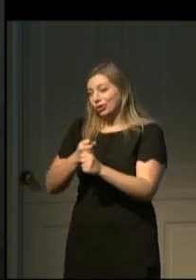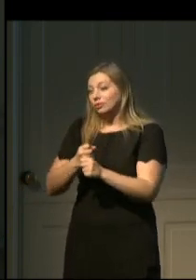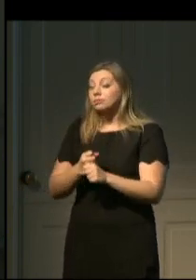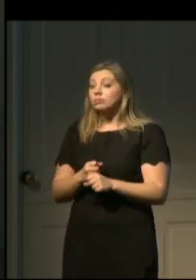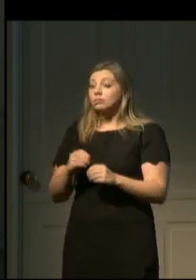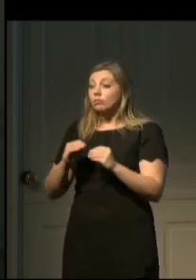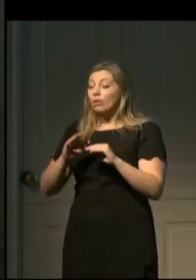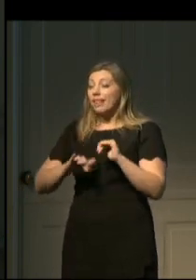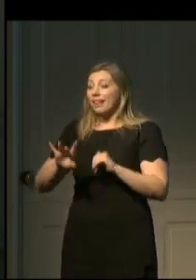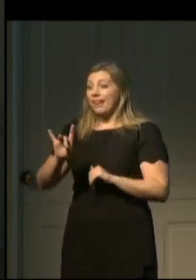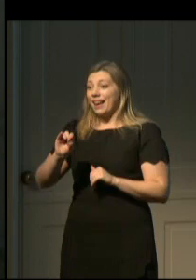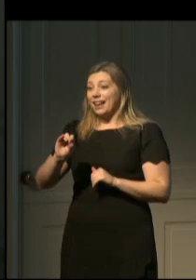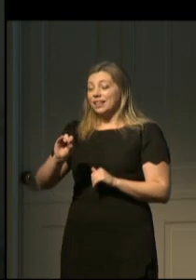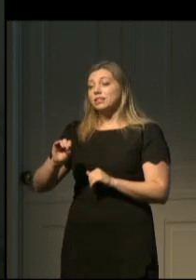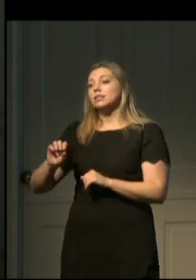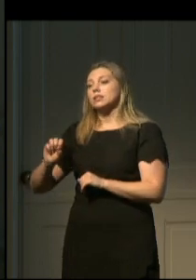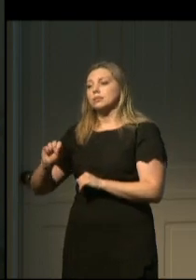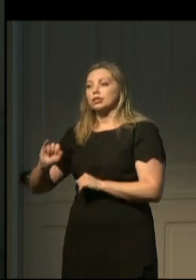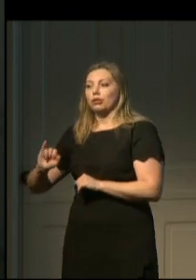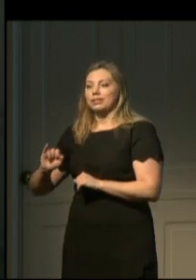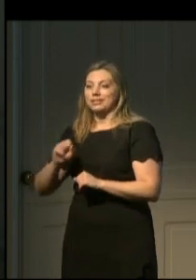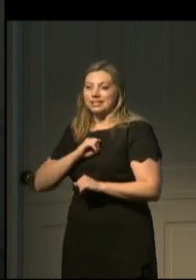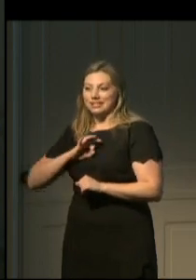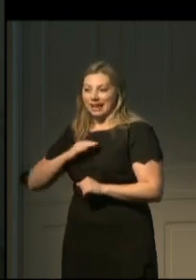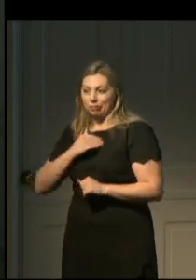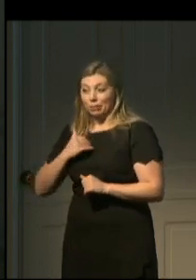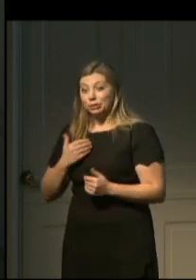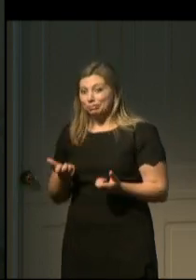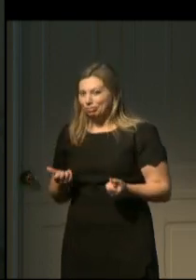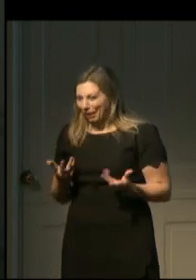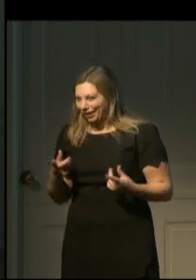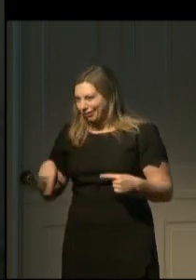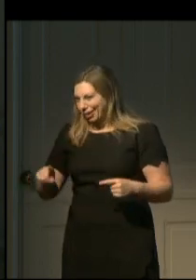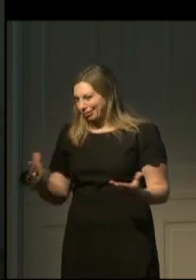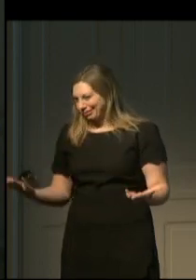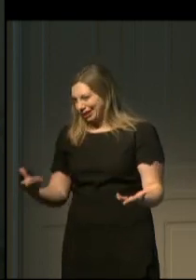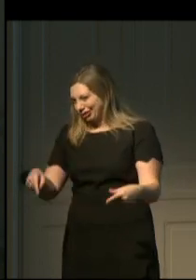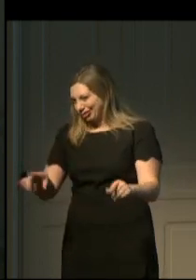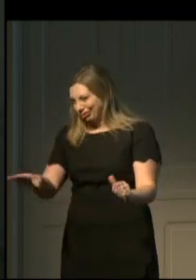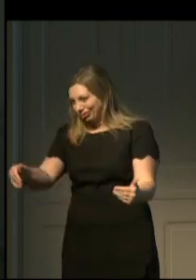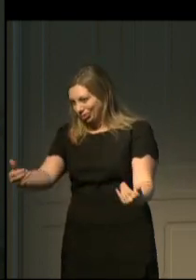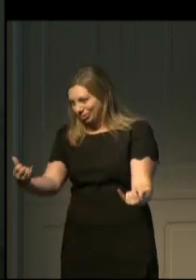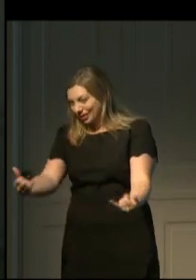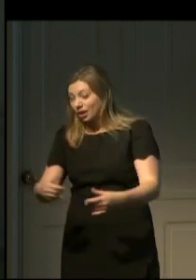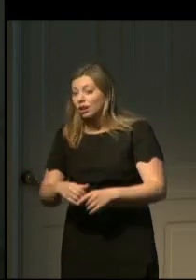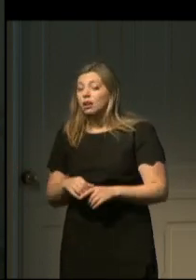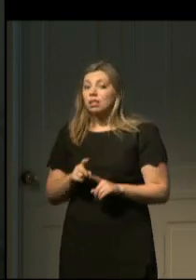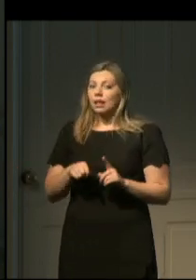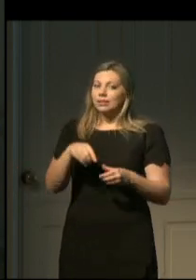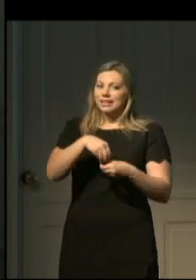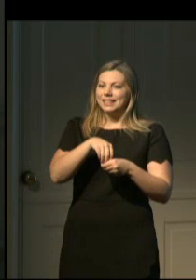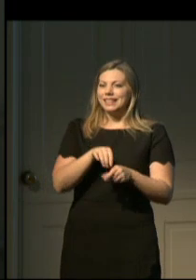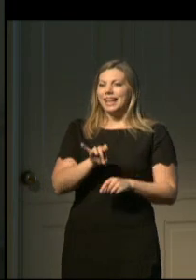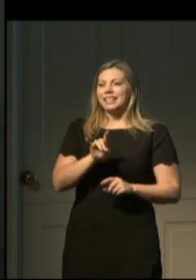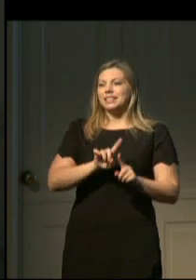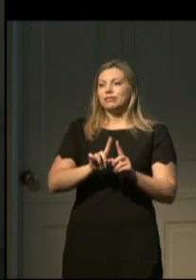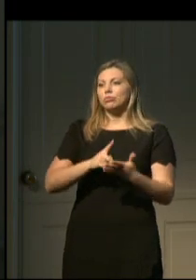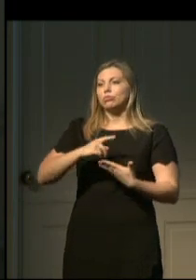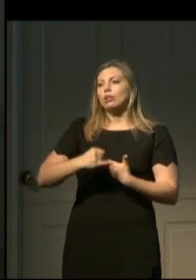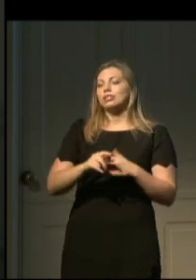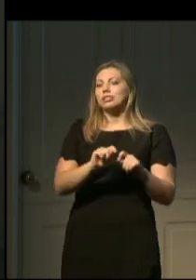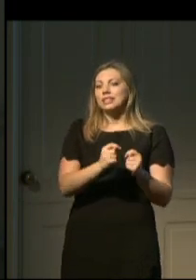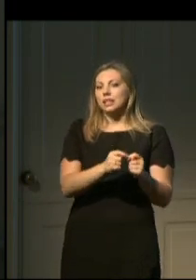staff members, many in this room, have been assembled into 8 project teams that are currently engaged